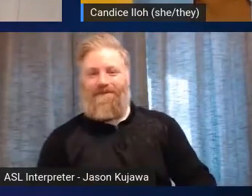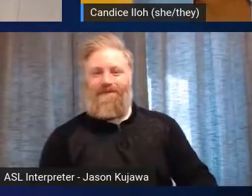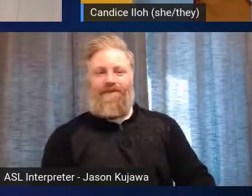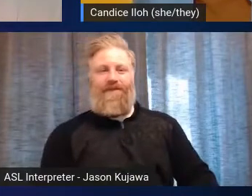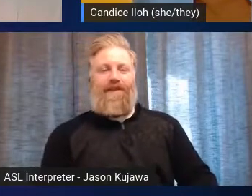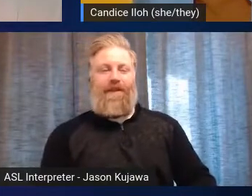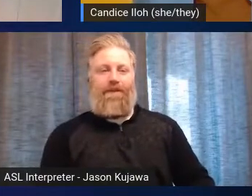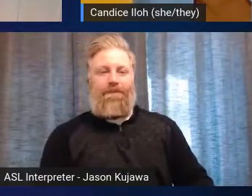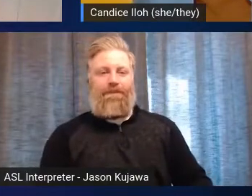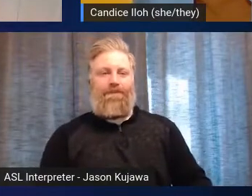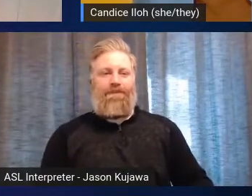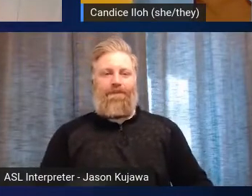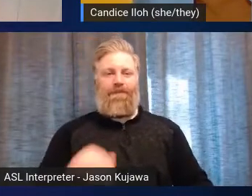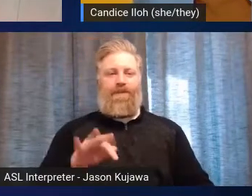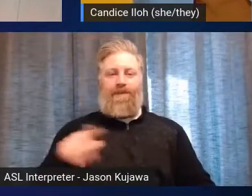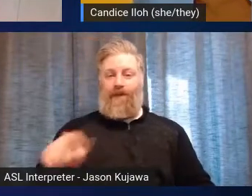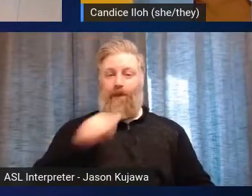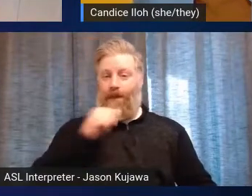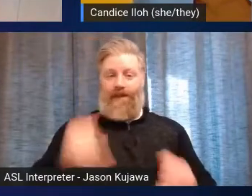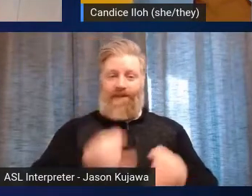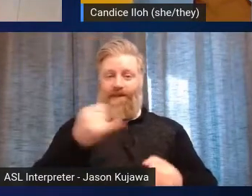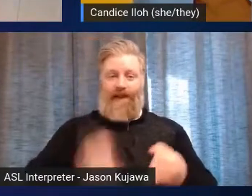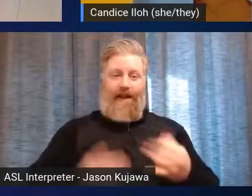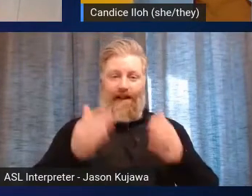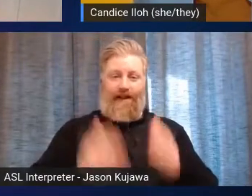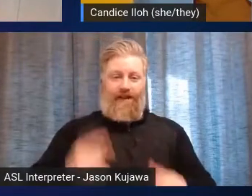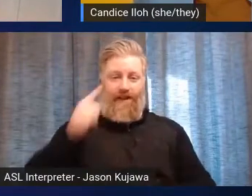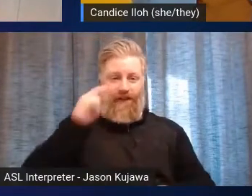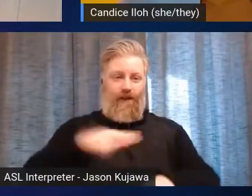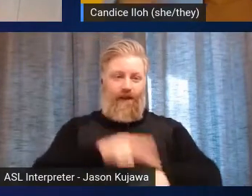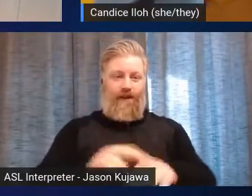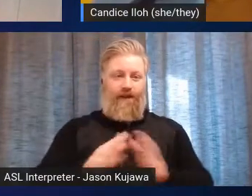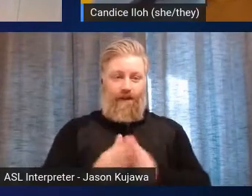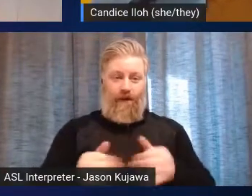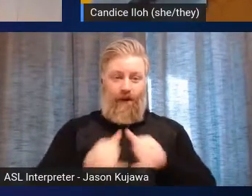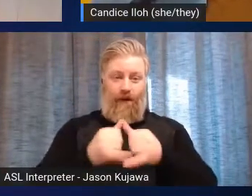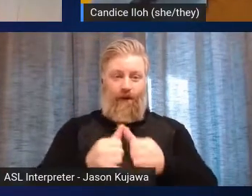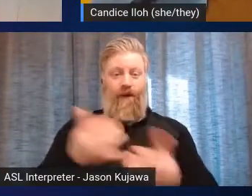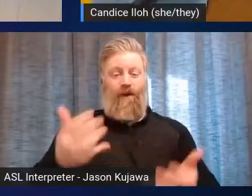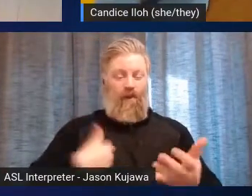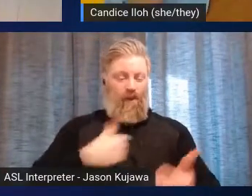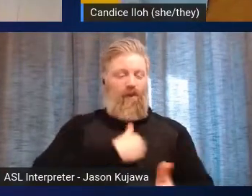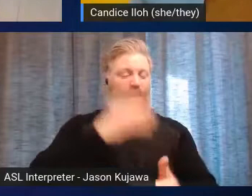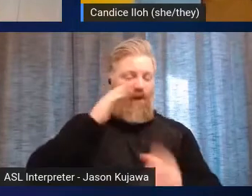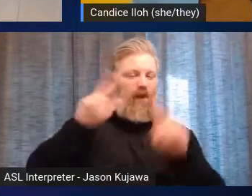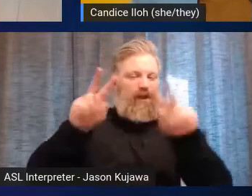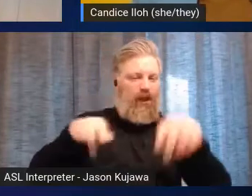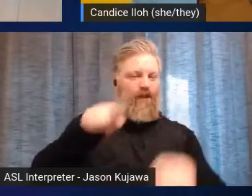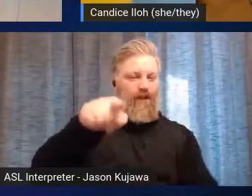if you weren't a finalist for the National Book Award, maybe we'd all be judging you. But you are, so it's kind of like,